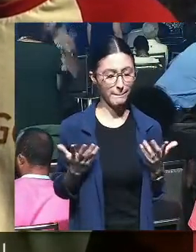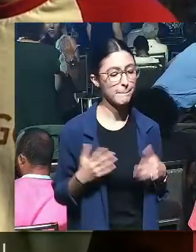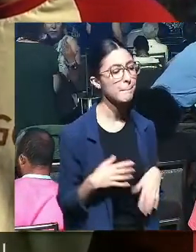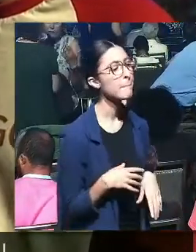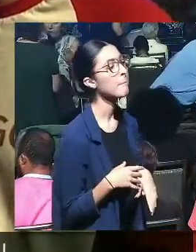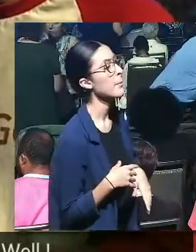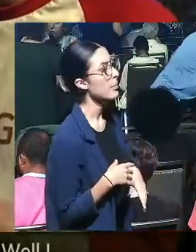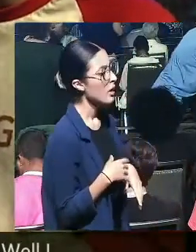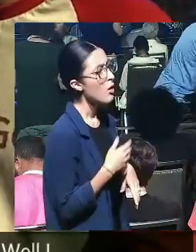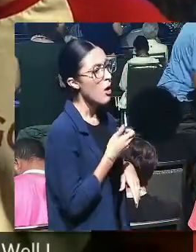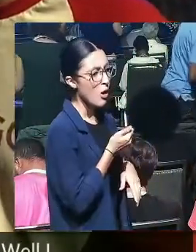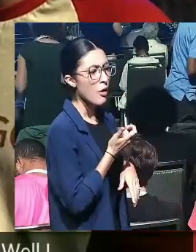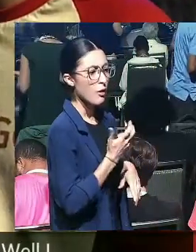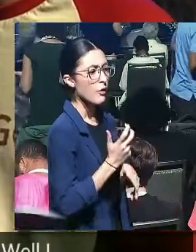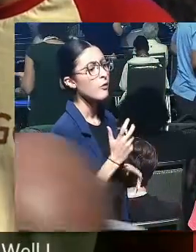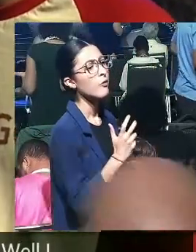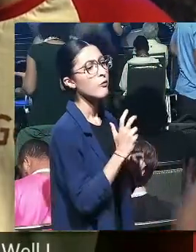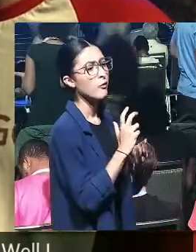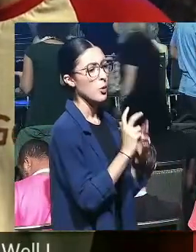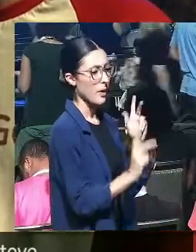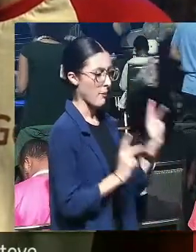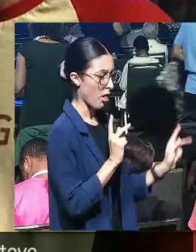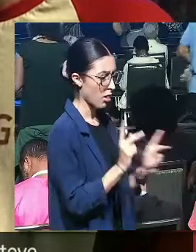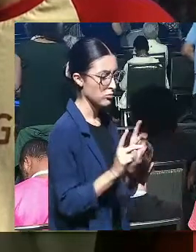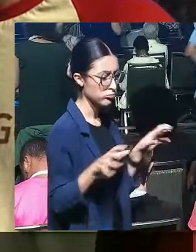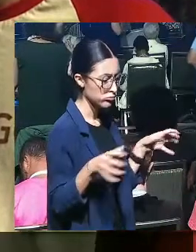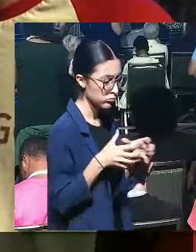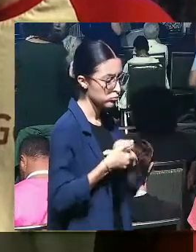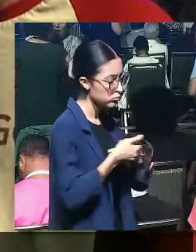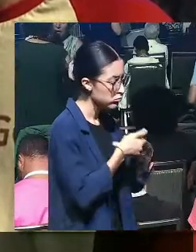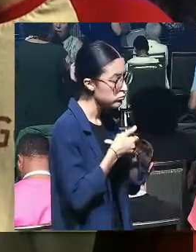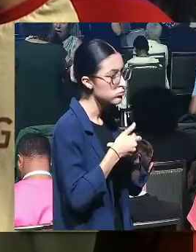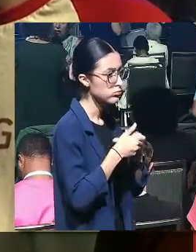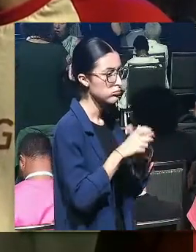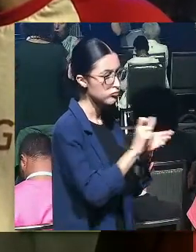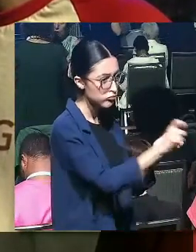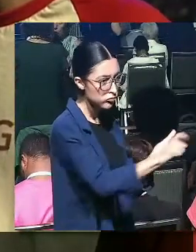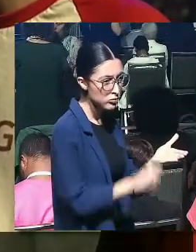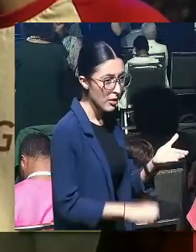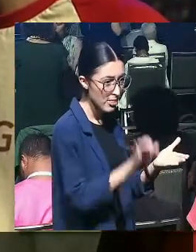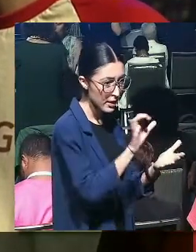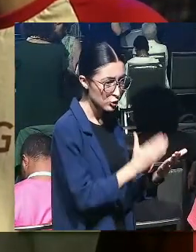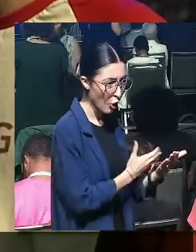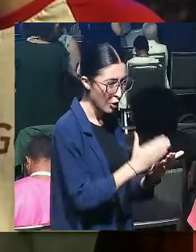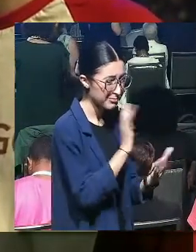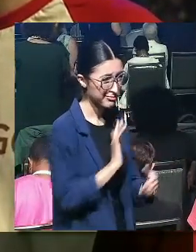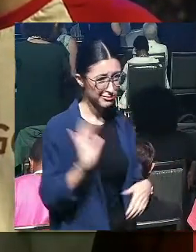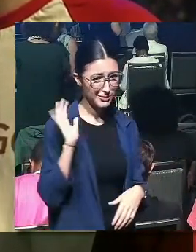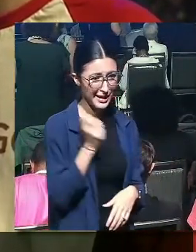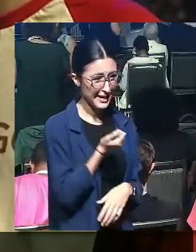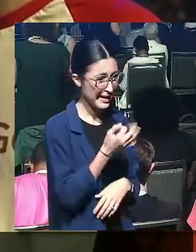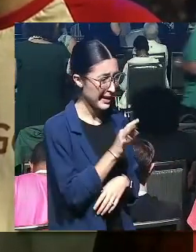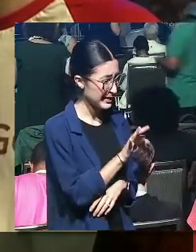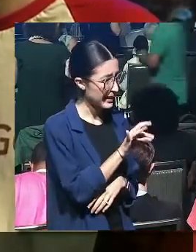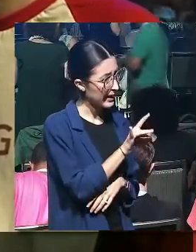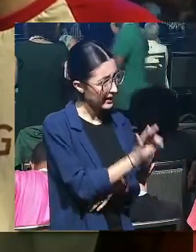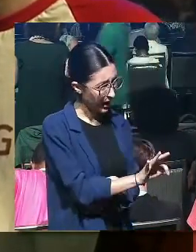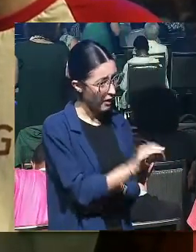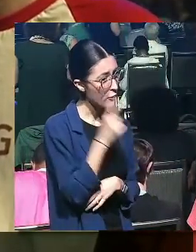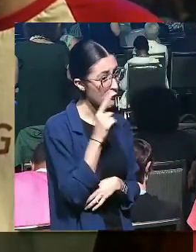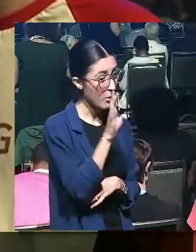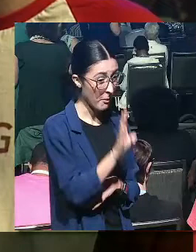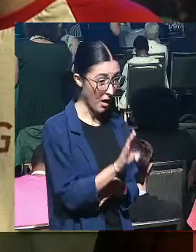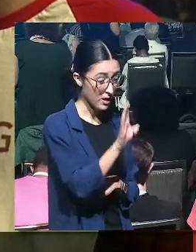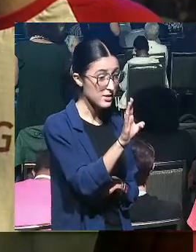people, Steve Johnson and Noel Scott, worked on that song. It was 1989. We did it for the Boston conference up there.